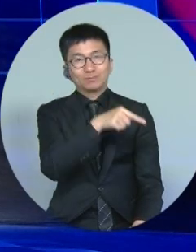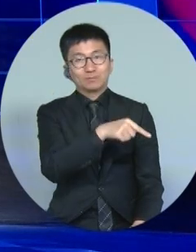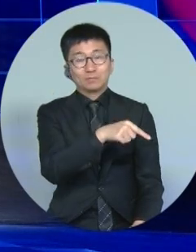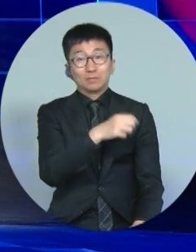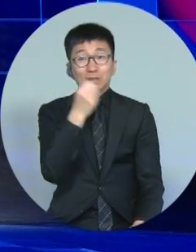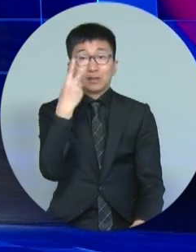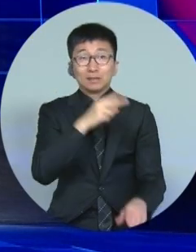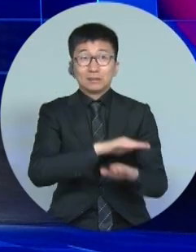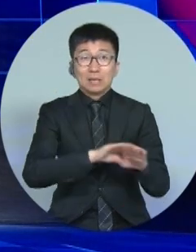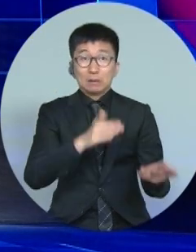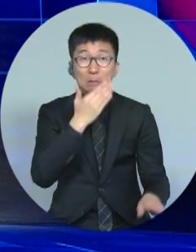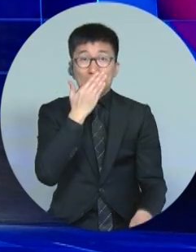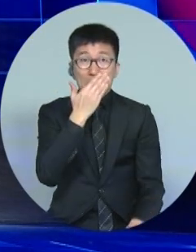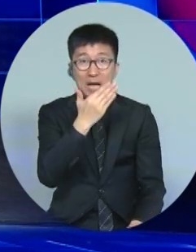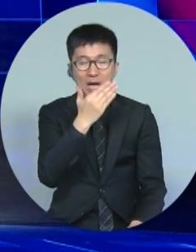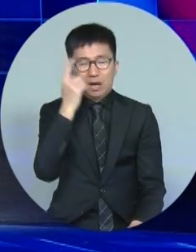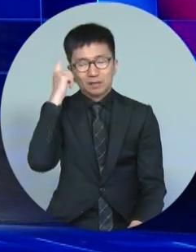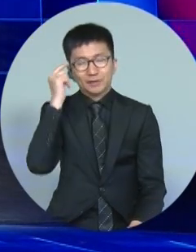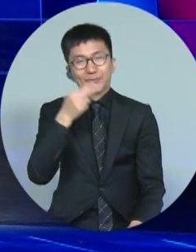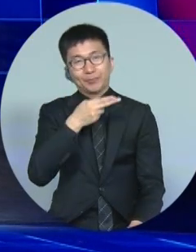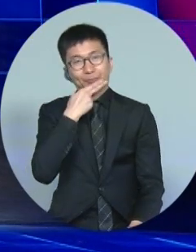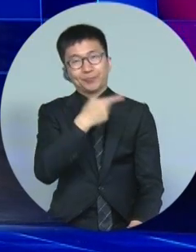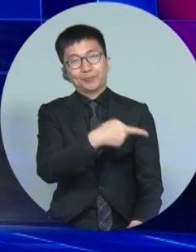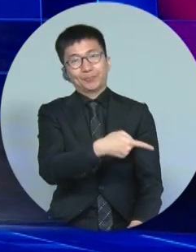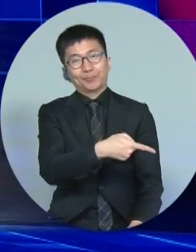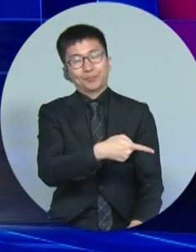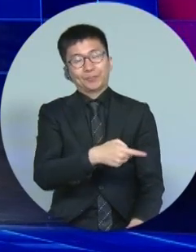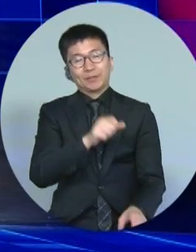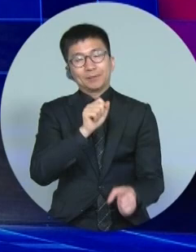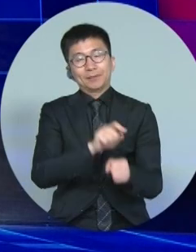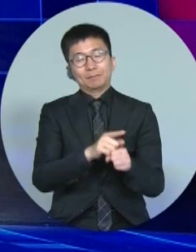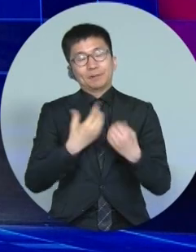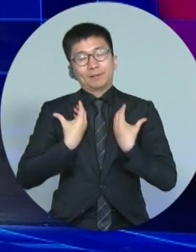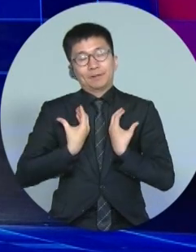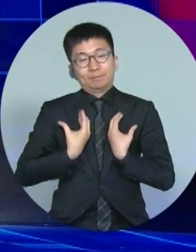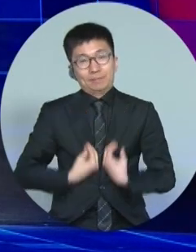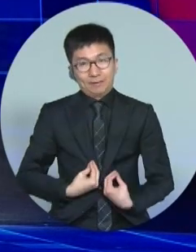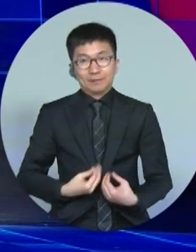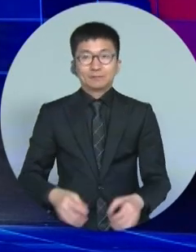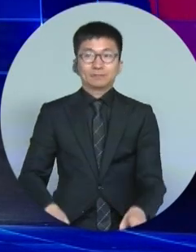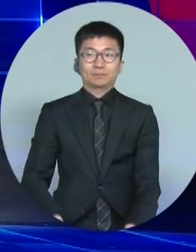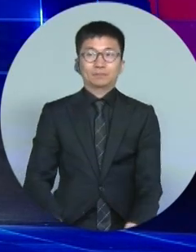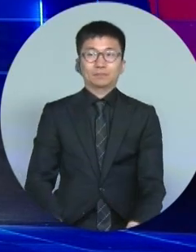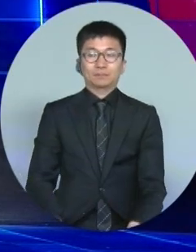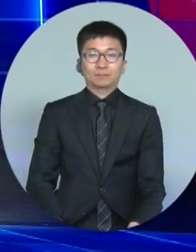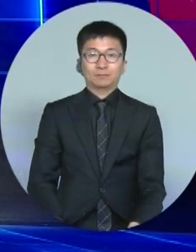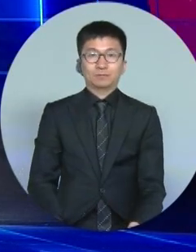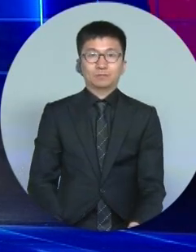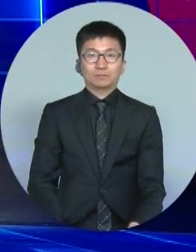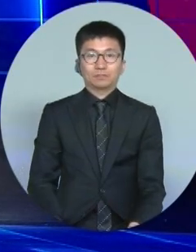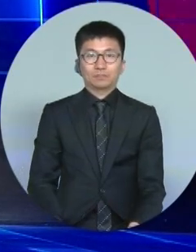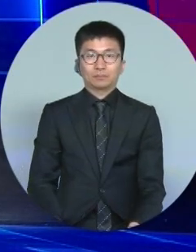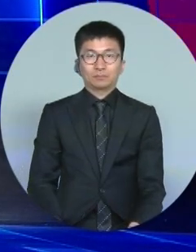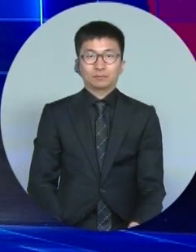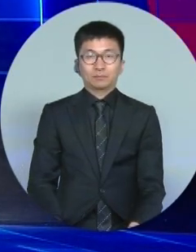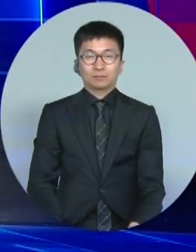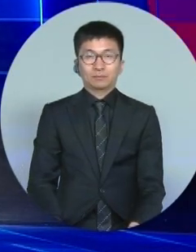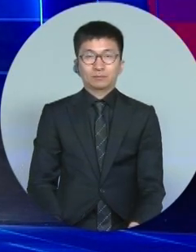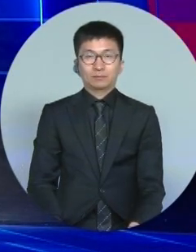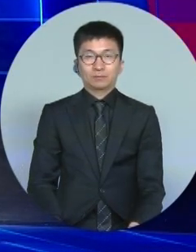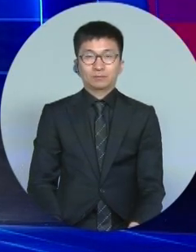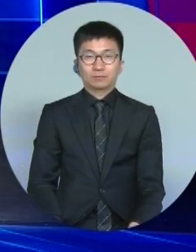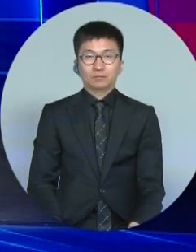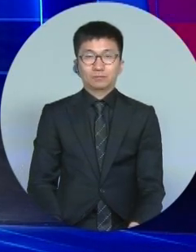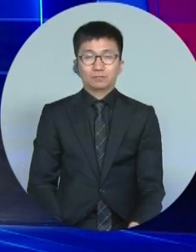this situation is leading to something that is even more frightening, in